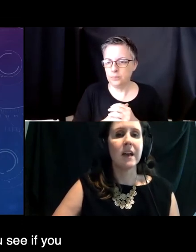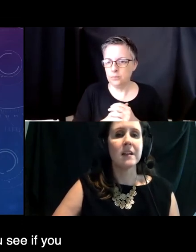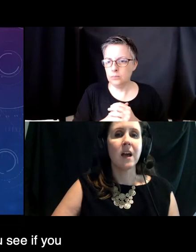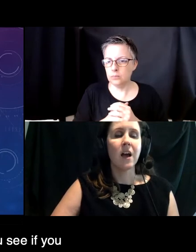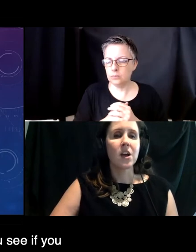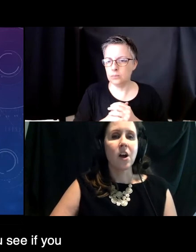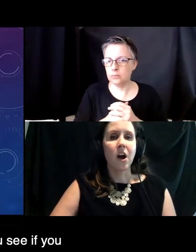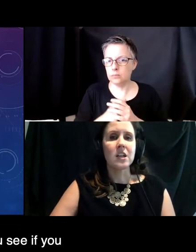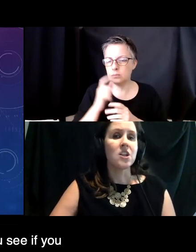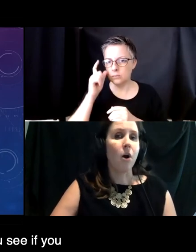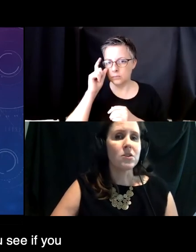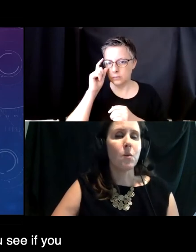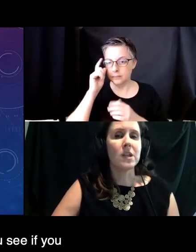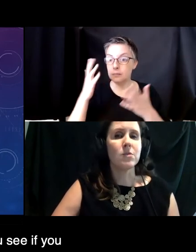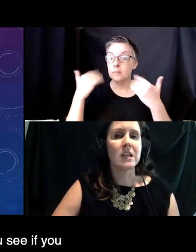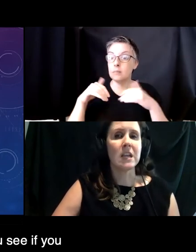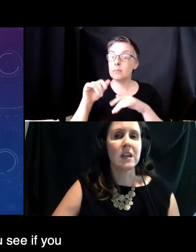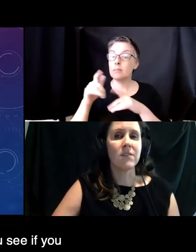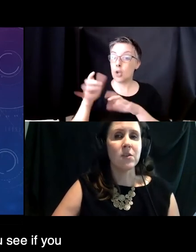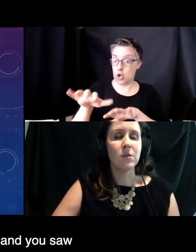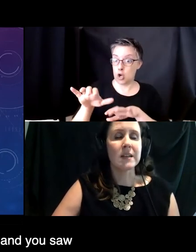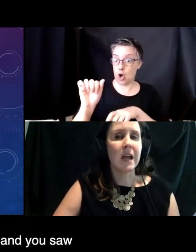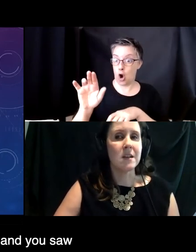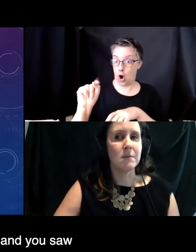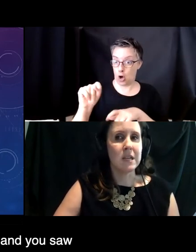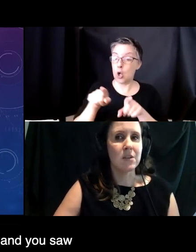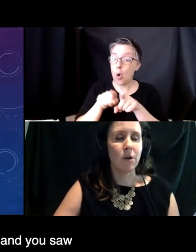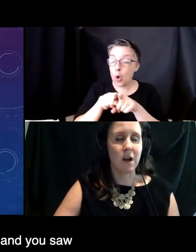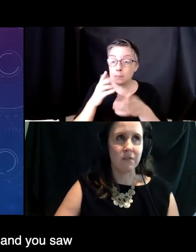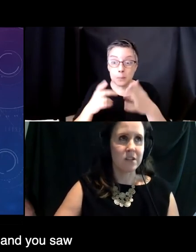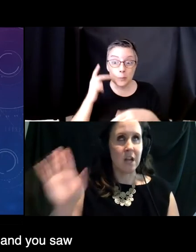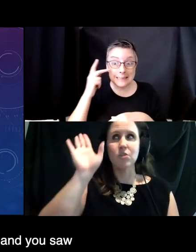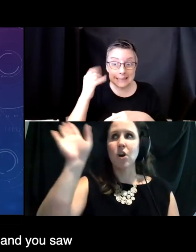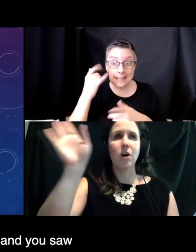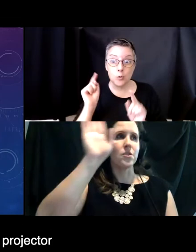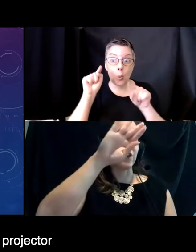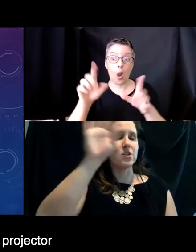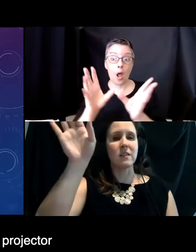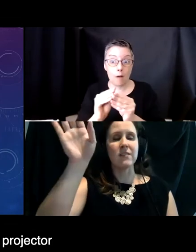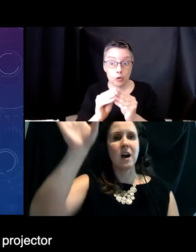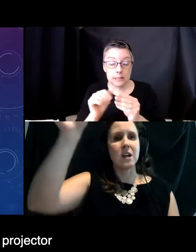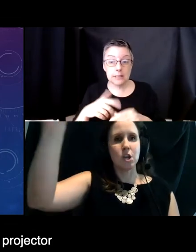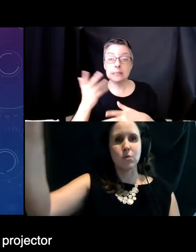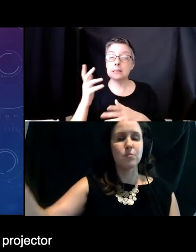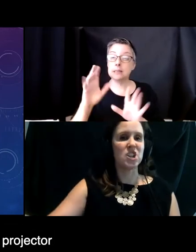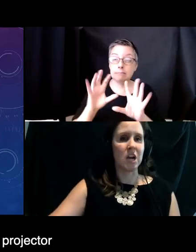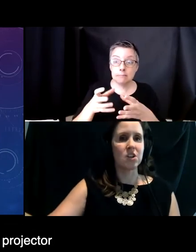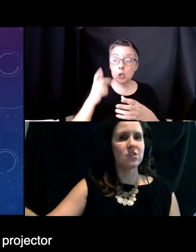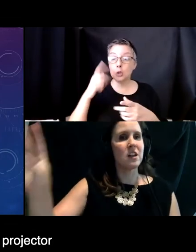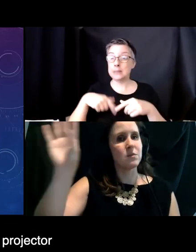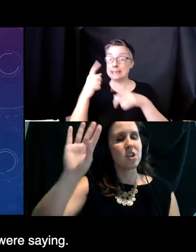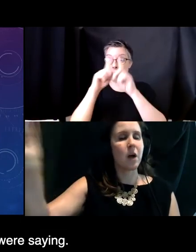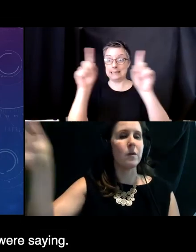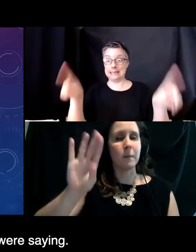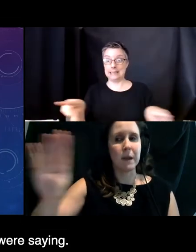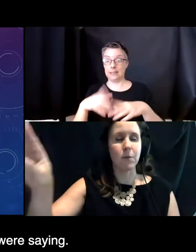And then CART is also what you see if you attend a meeting or a conference and you saw on the right or left side a huge projector and